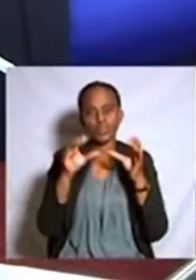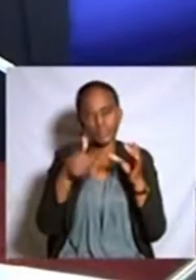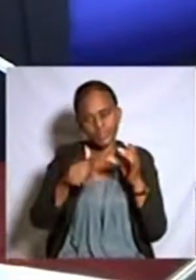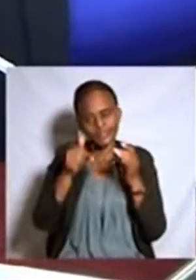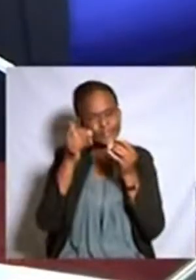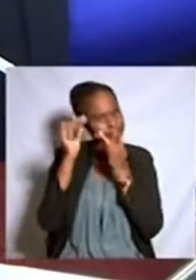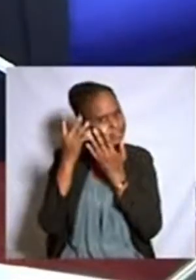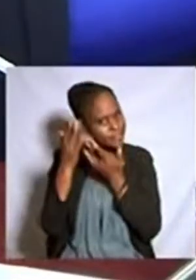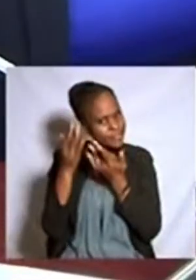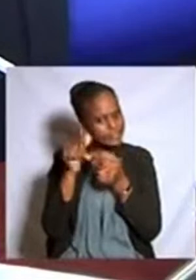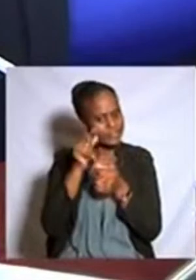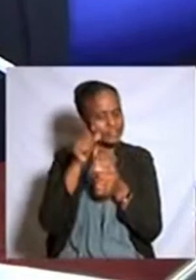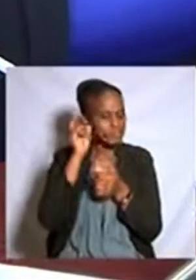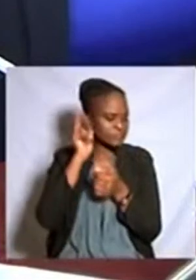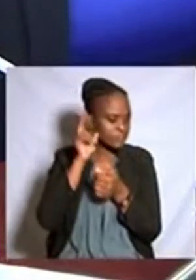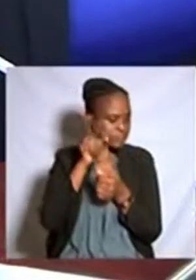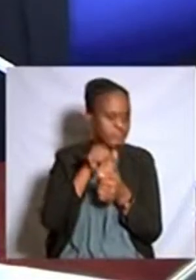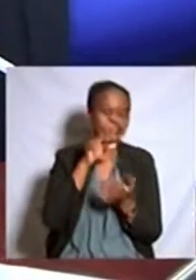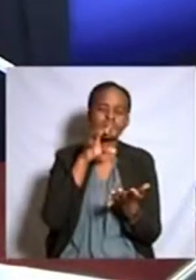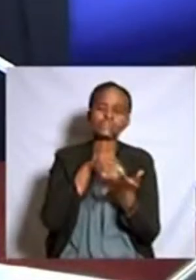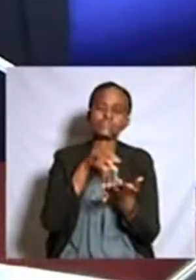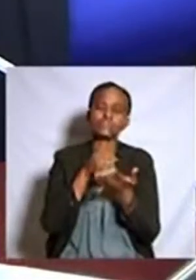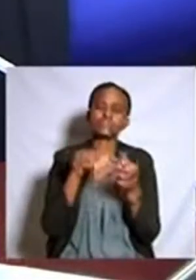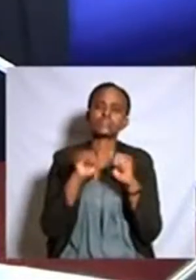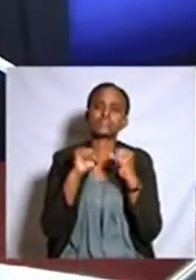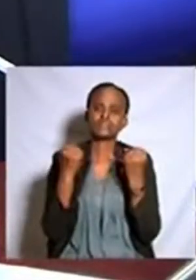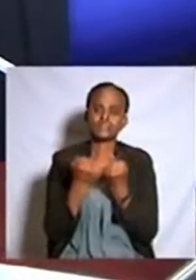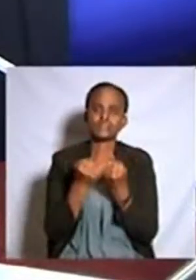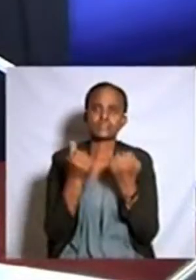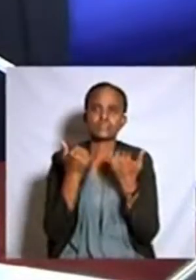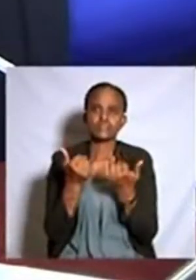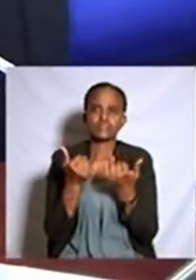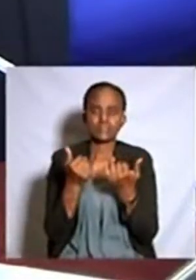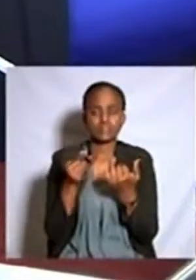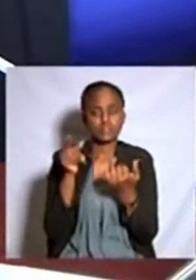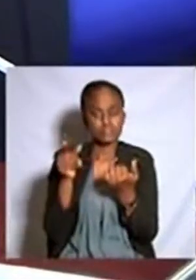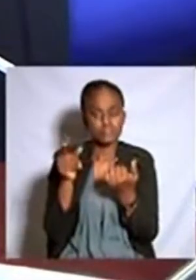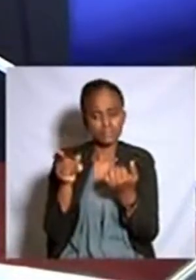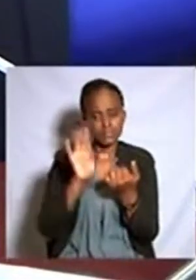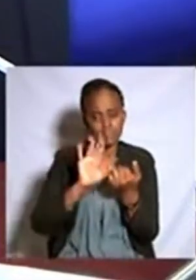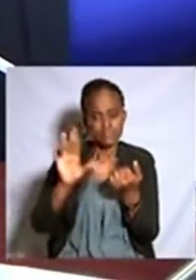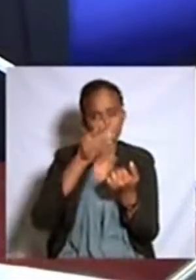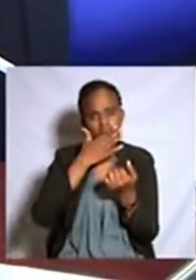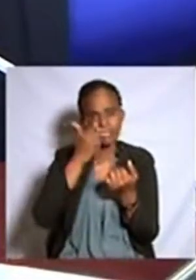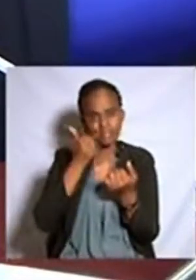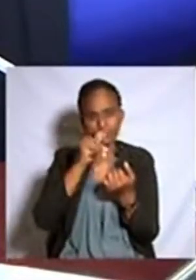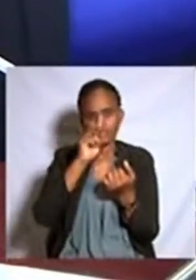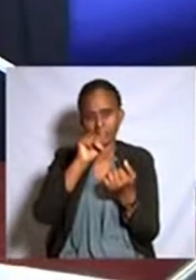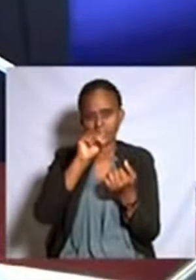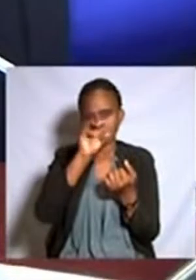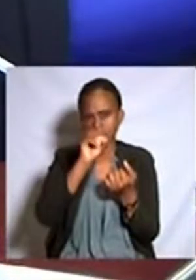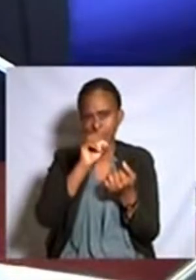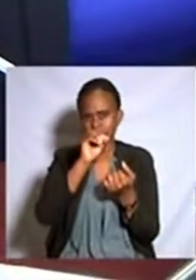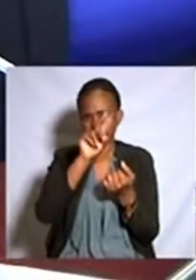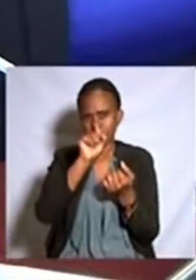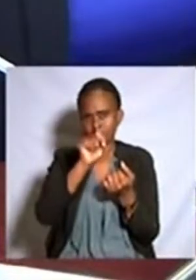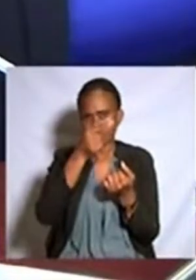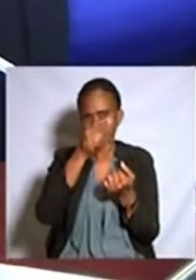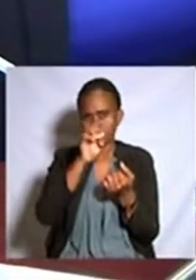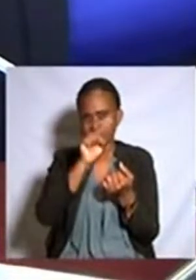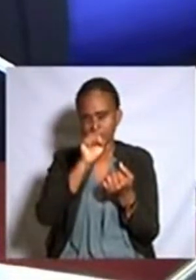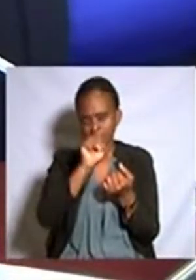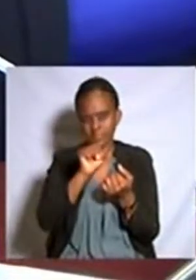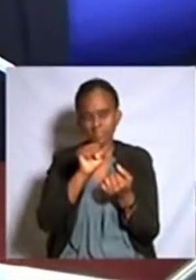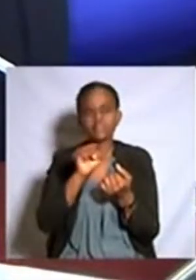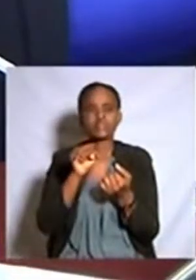to note that the background of this matter is that the society had disbursed mortgages to customers. At the point of disbursing the